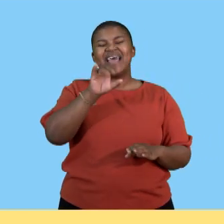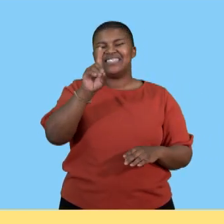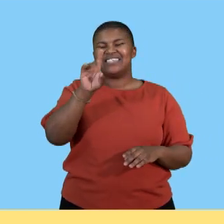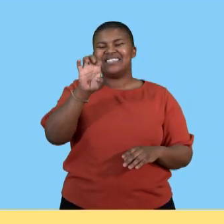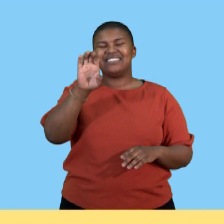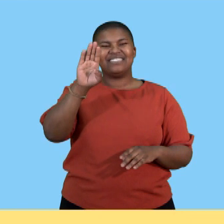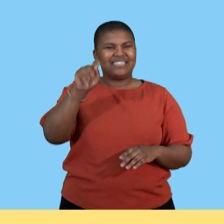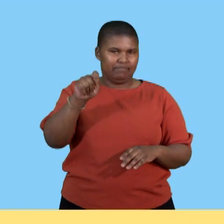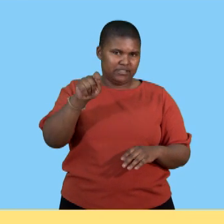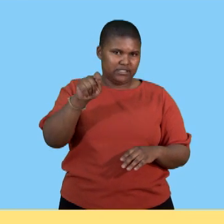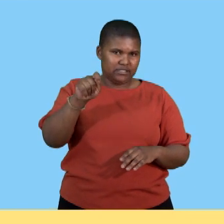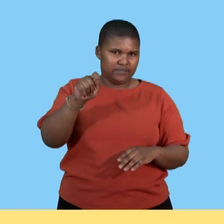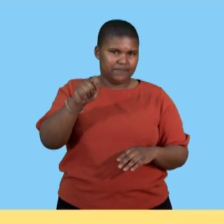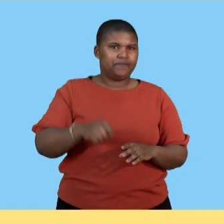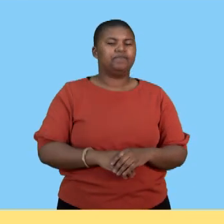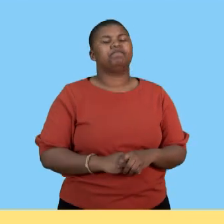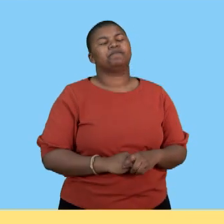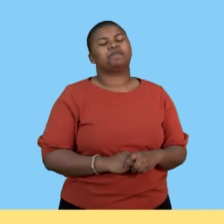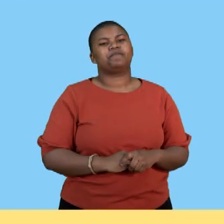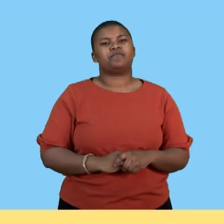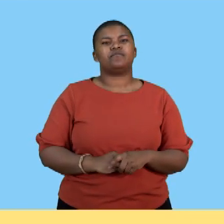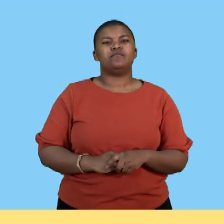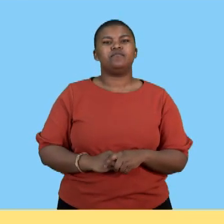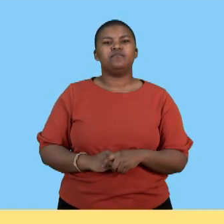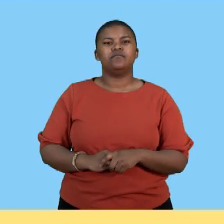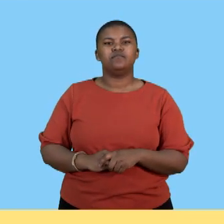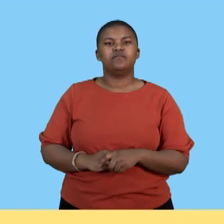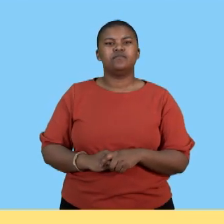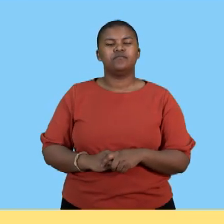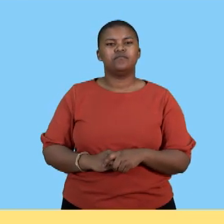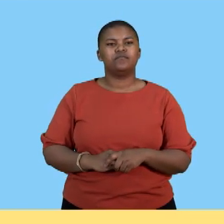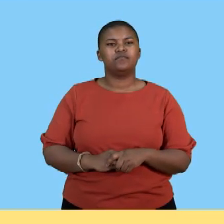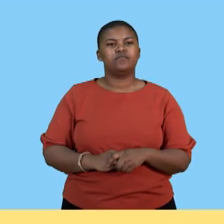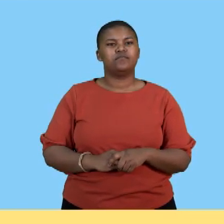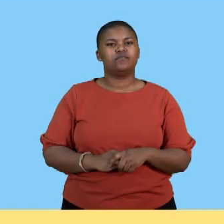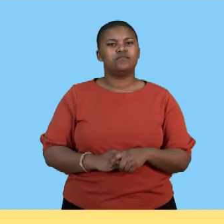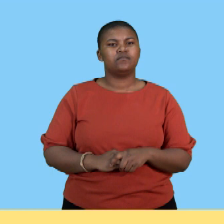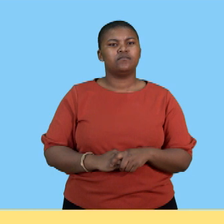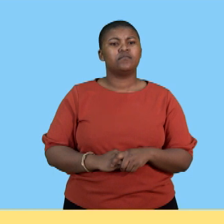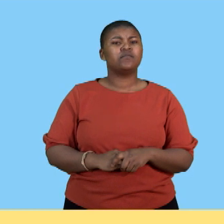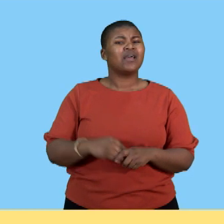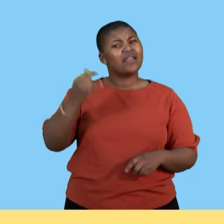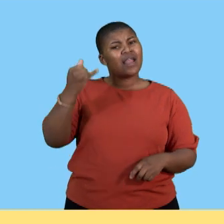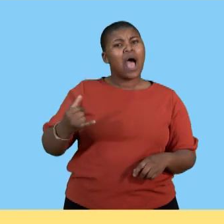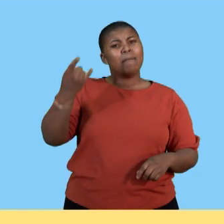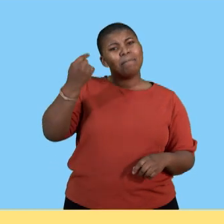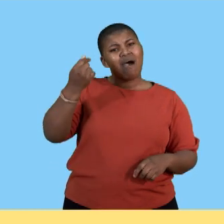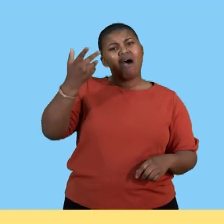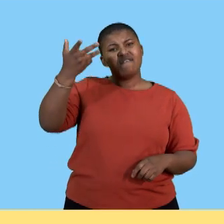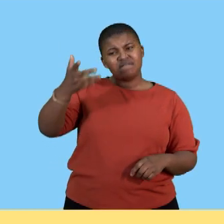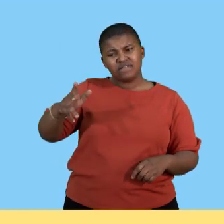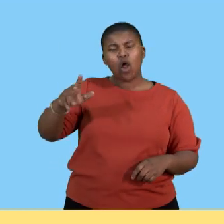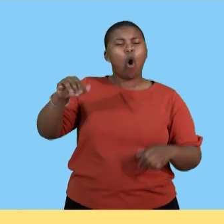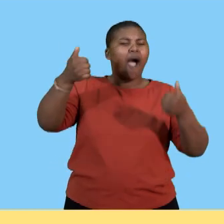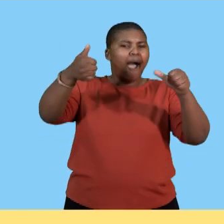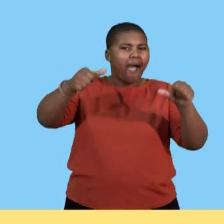Previously written off, it was written off as a bad debt. The moment an account is written off as a bad